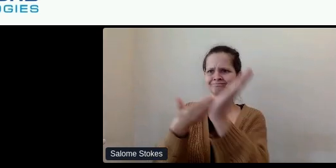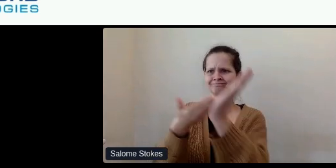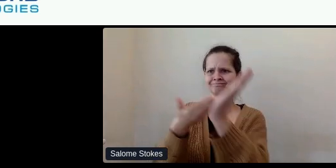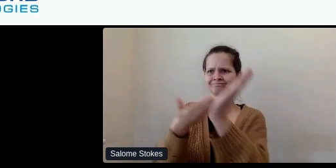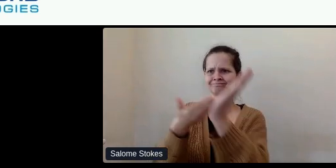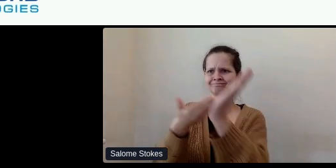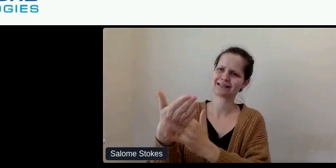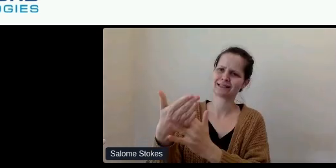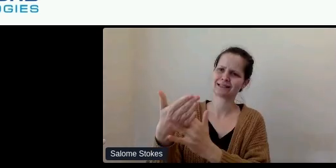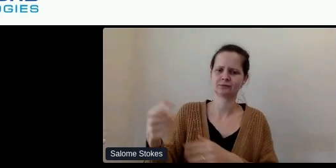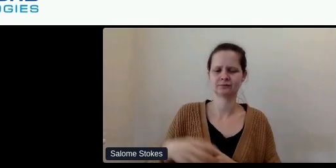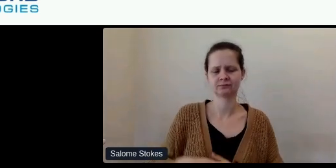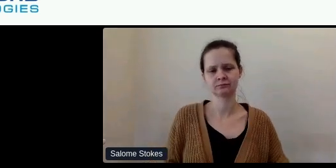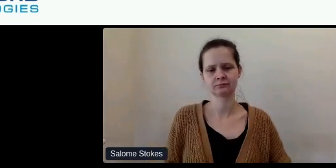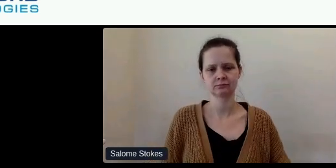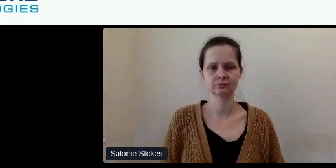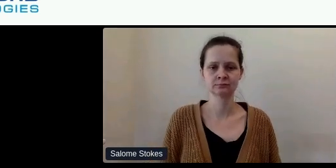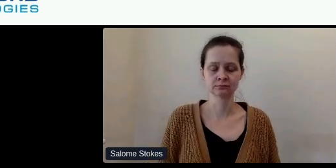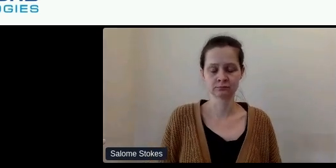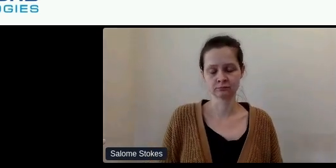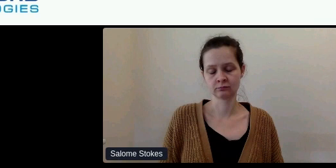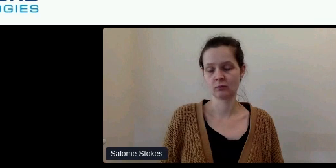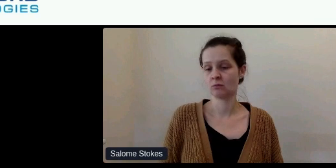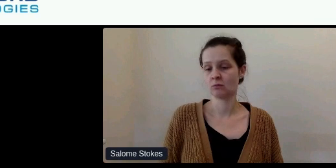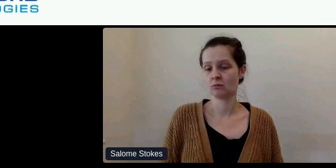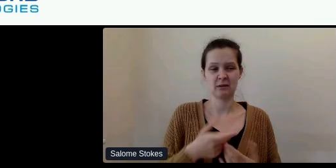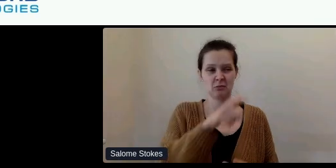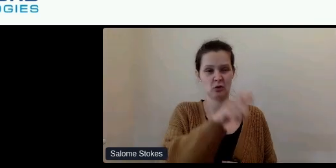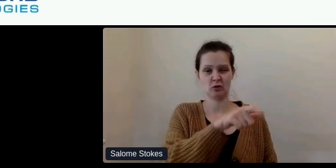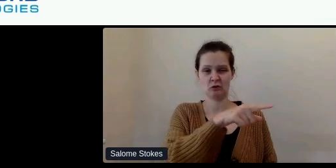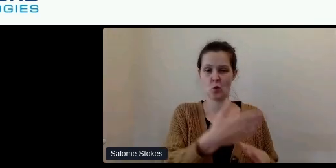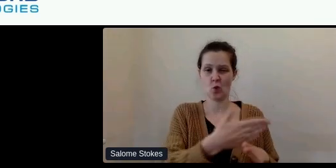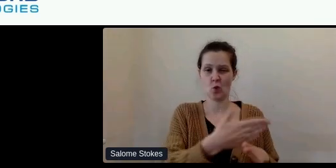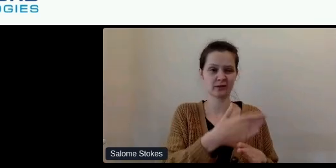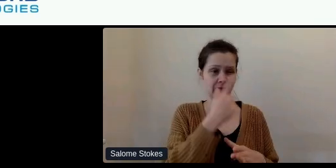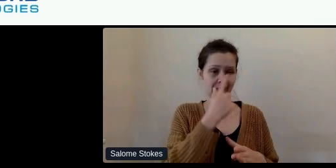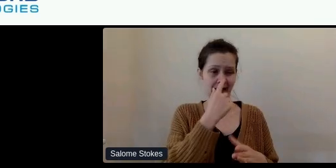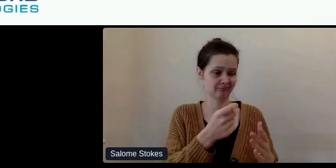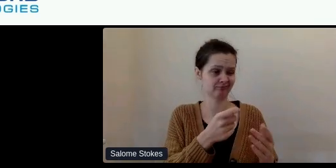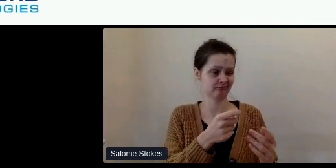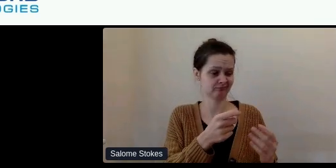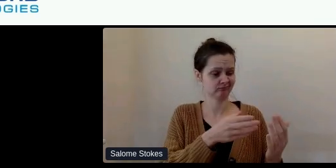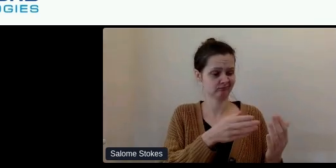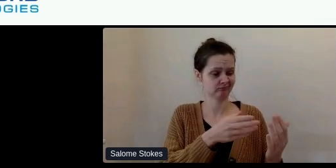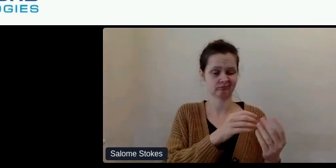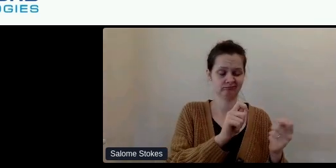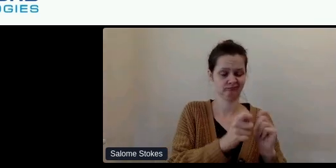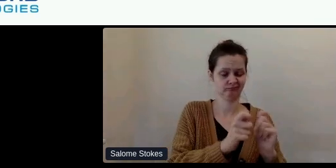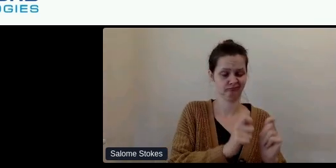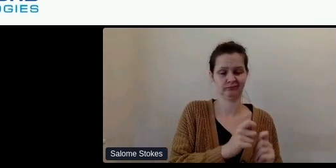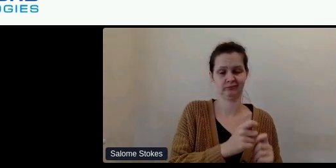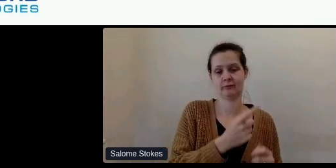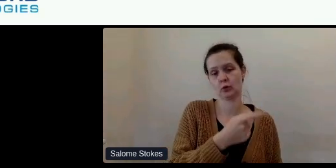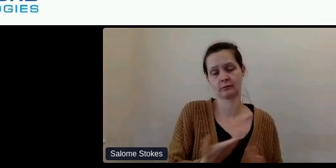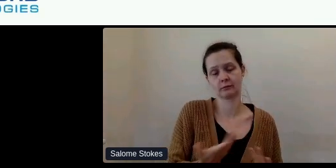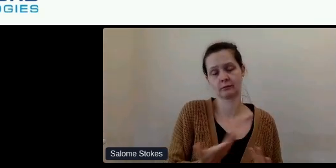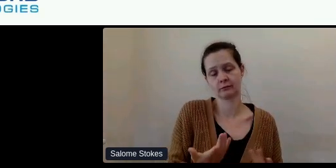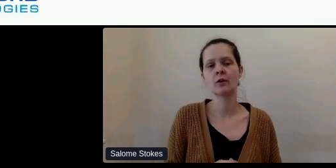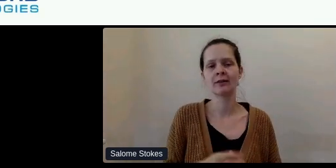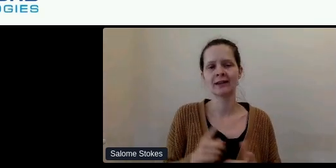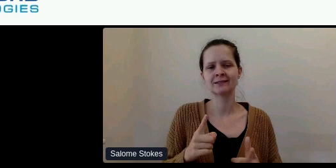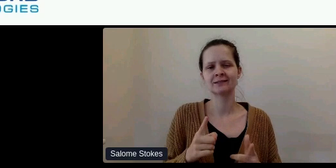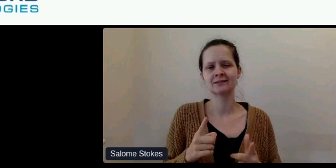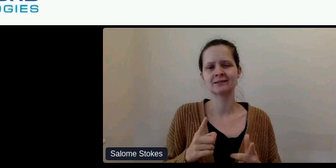your organization that are doing it. And so the third part of the simple approach is to fix. And I wanted to just take a quick look